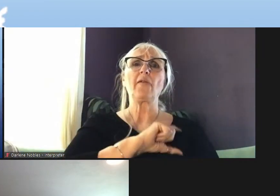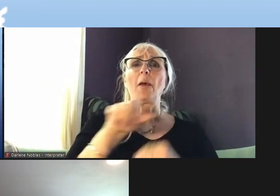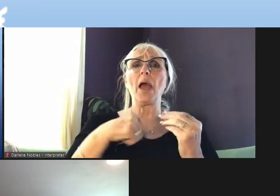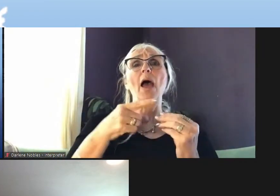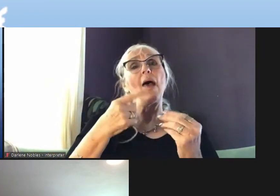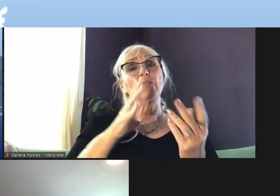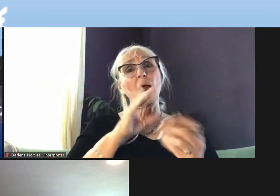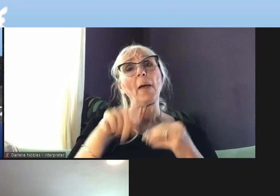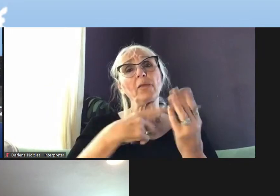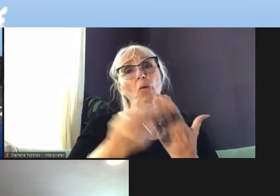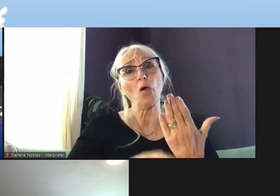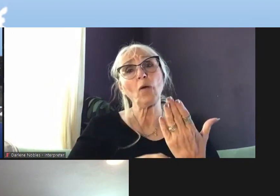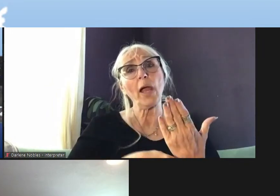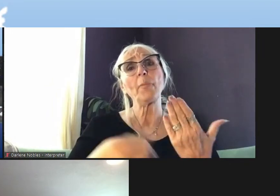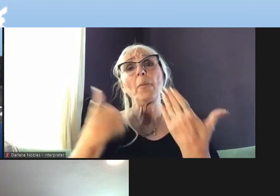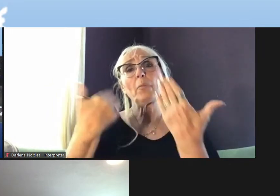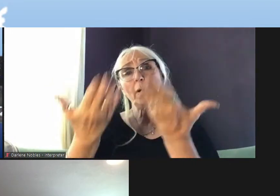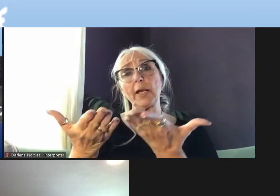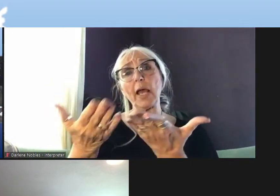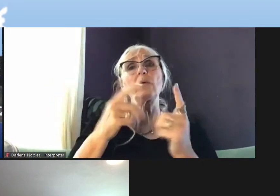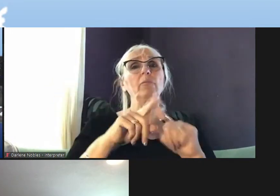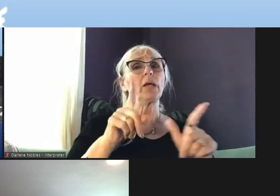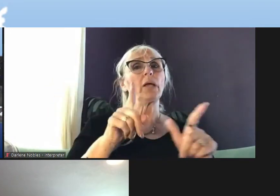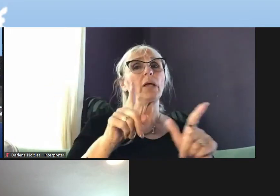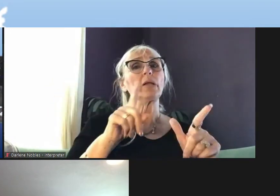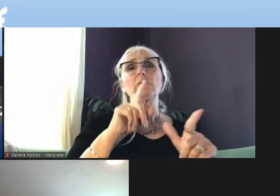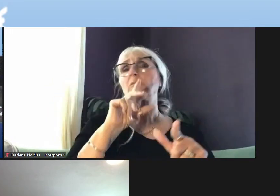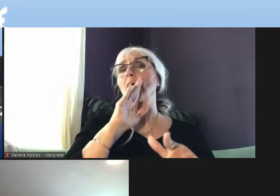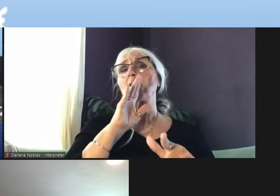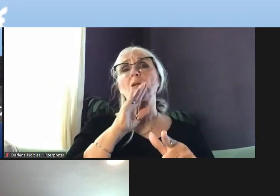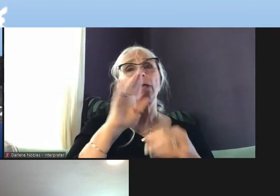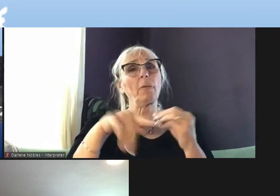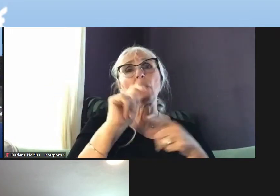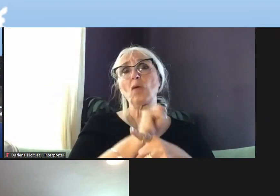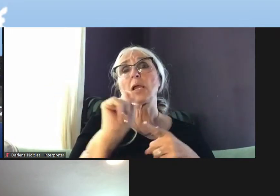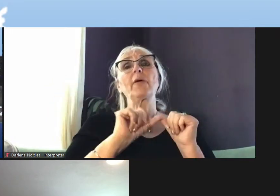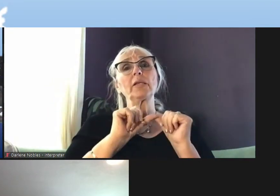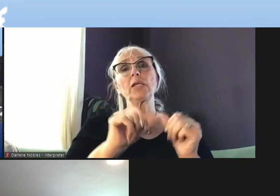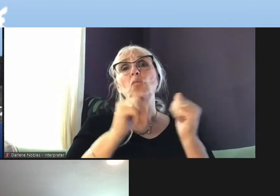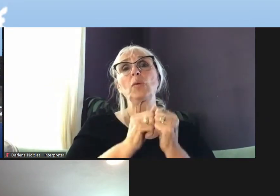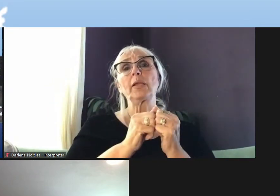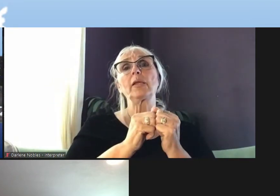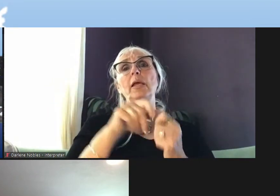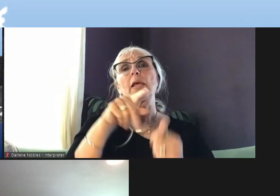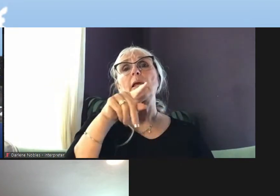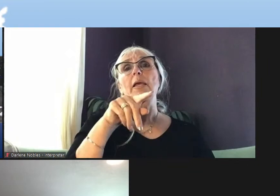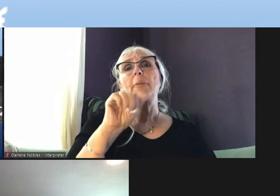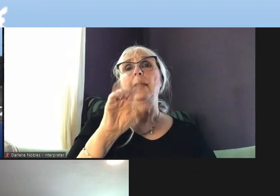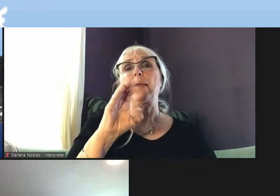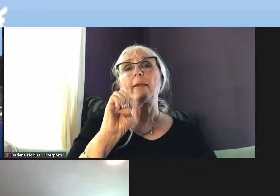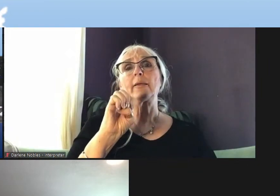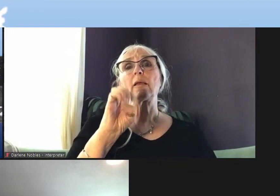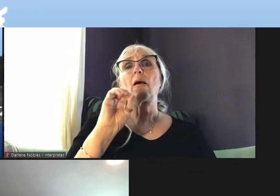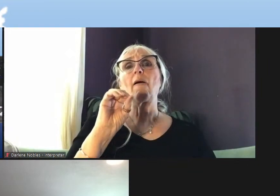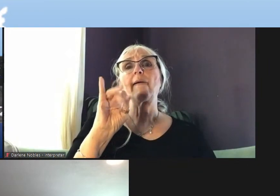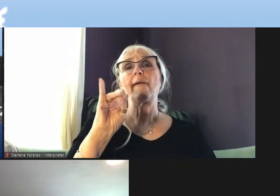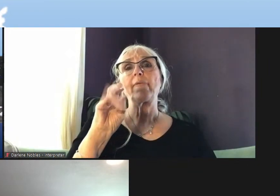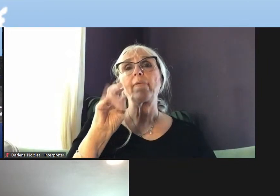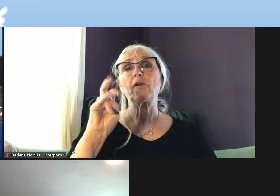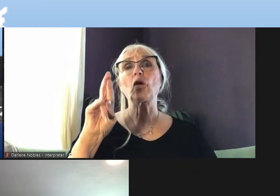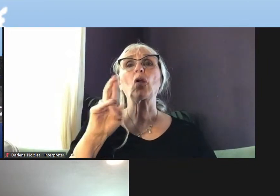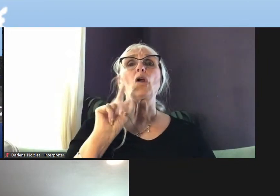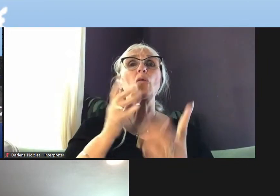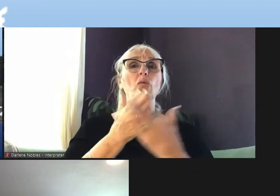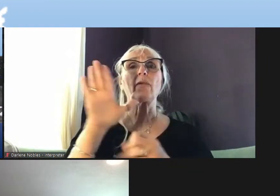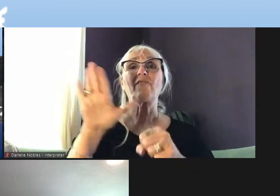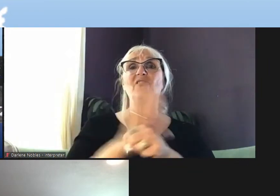about training and going forward. So if we continue with peace officers, what we're doing now is peace officers have to go through the full field training